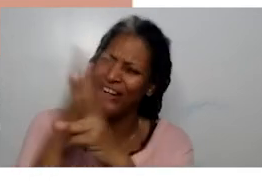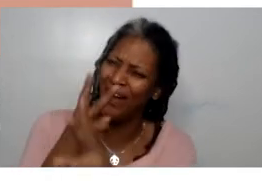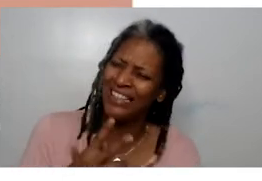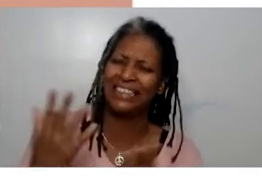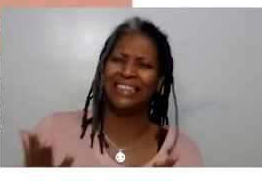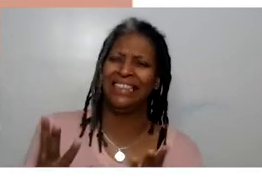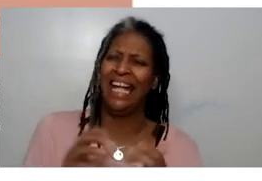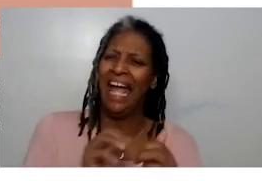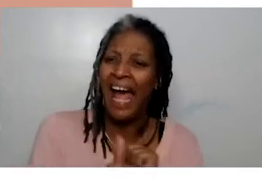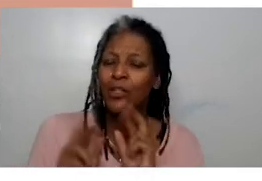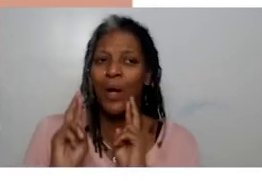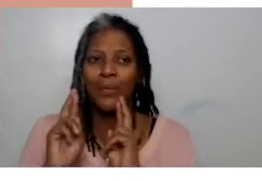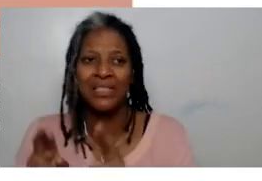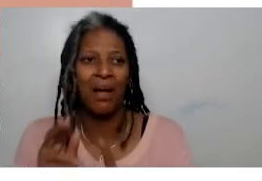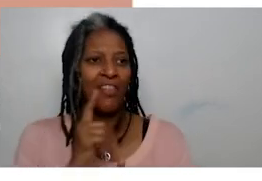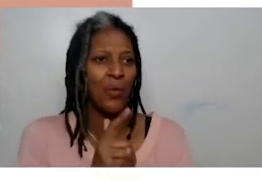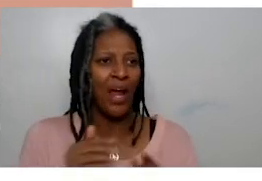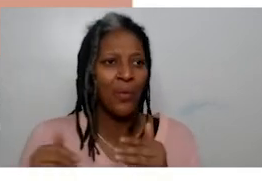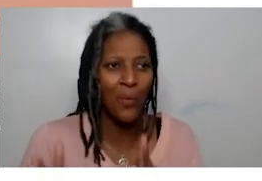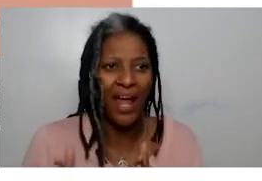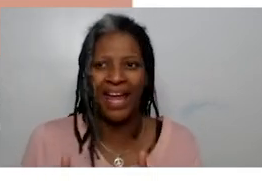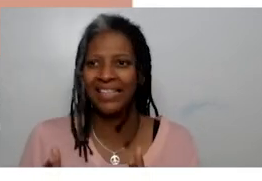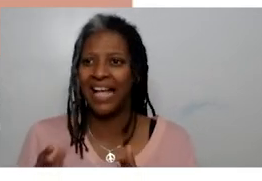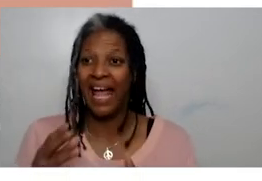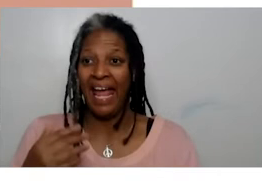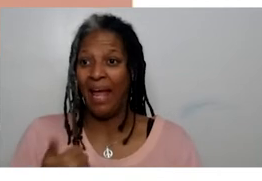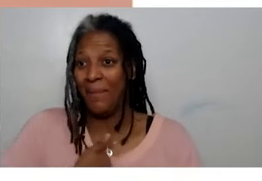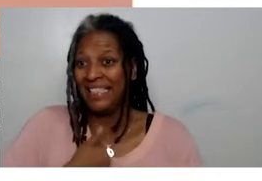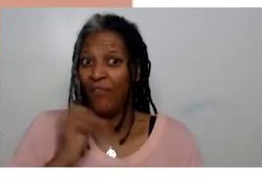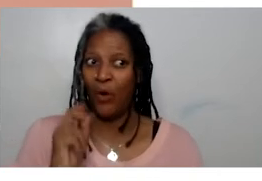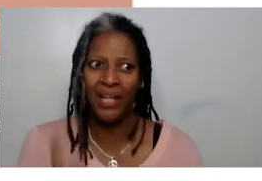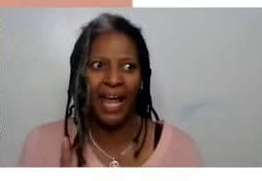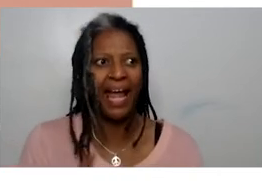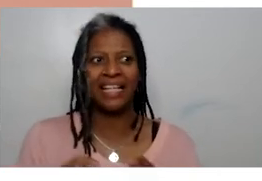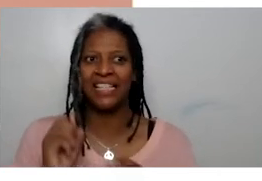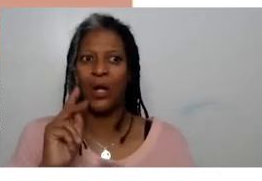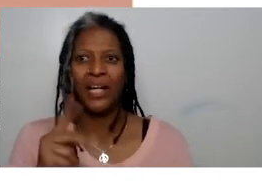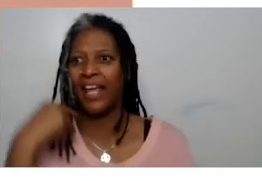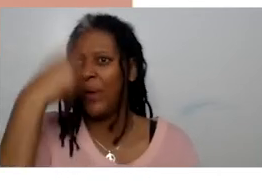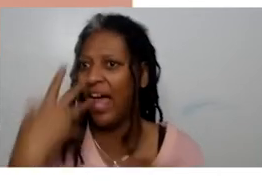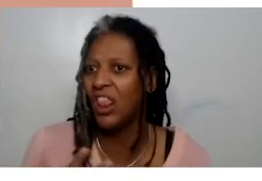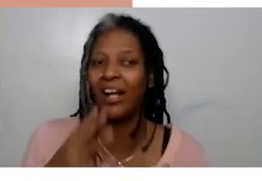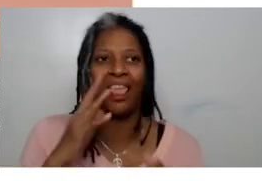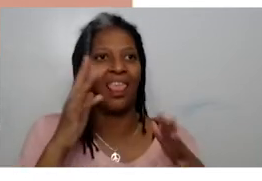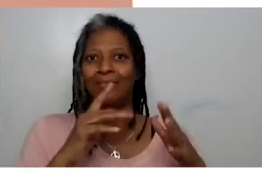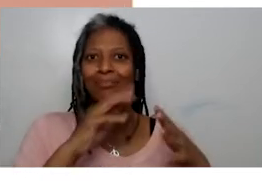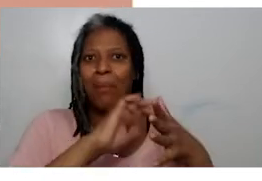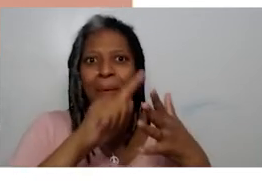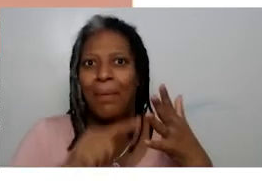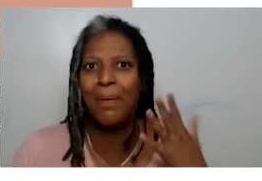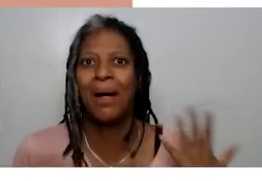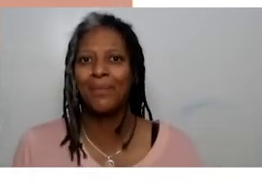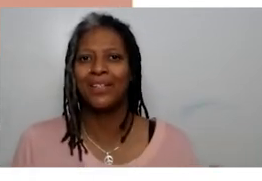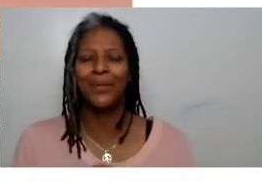of our skin. High school, I learned that no matter how hard my mom or my brothers worked, police would still pull